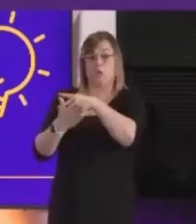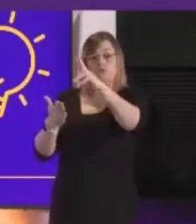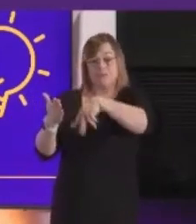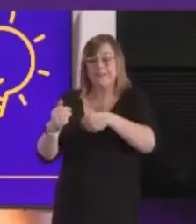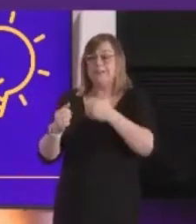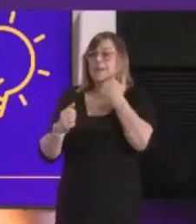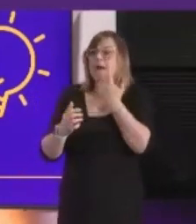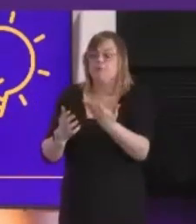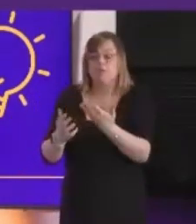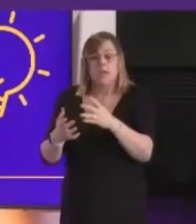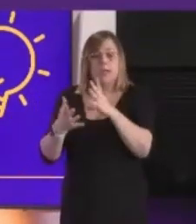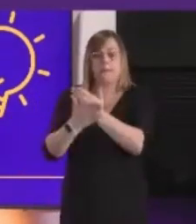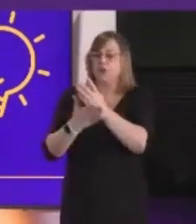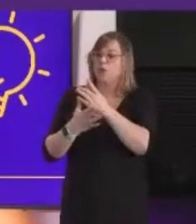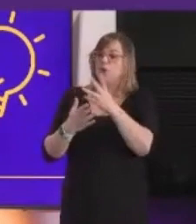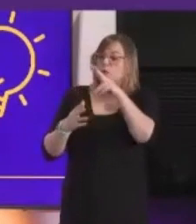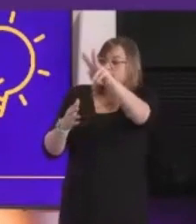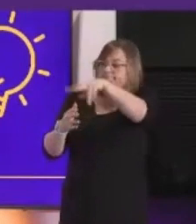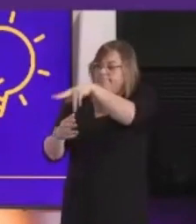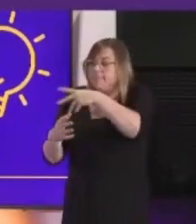bit.